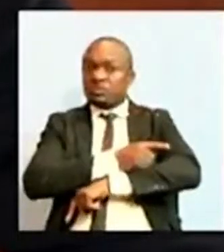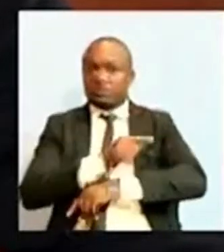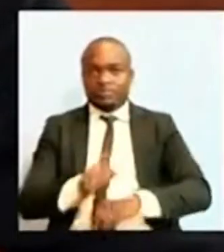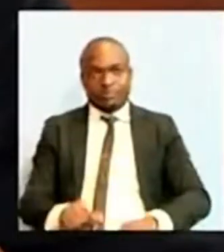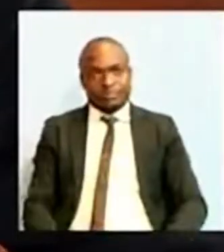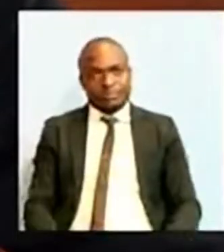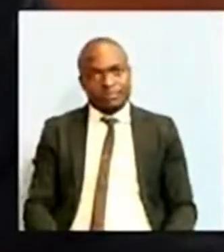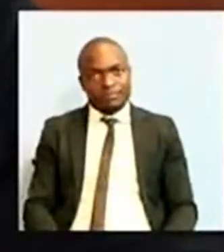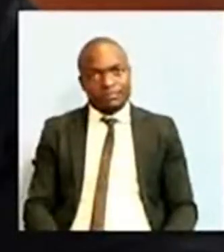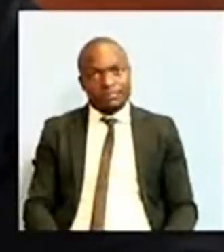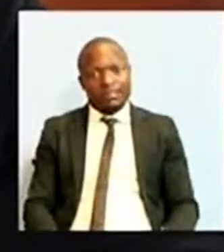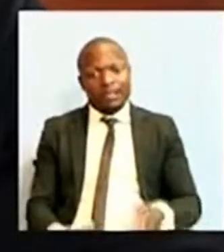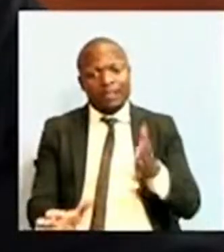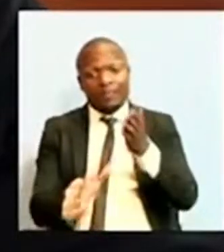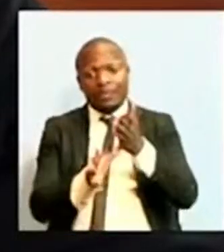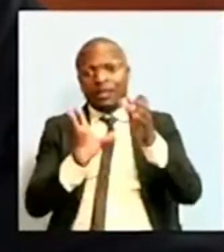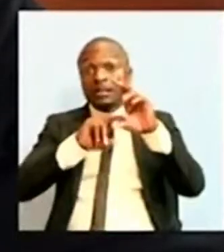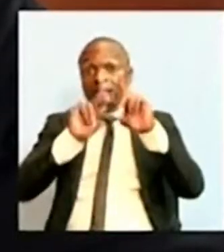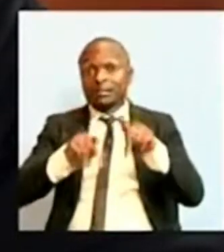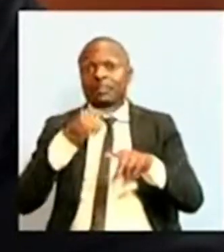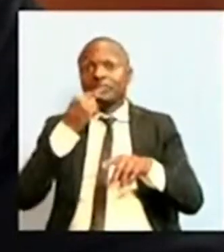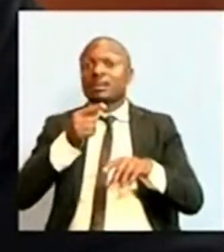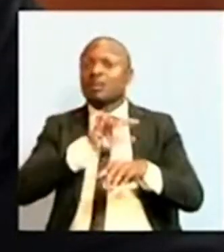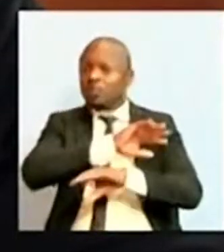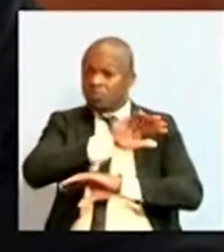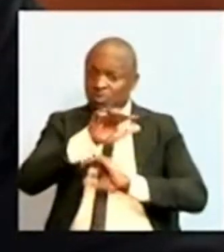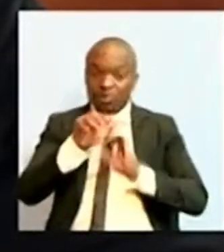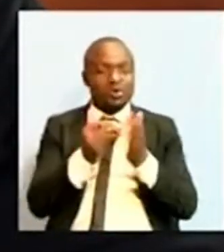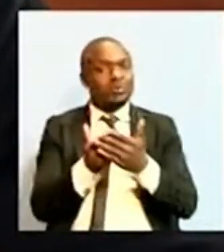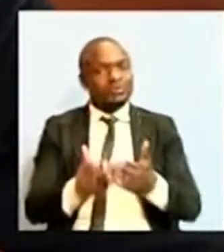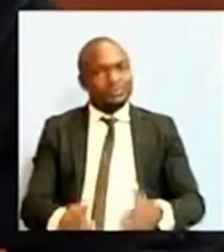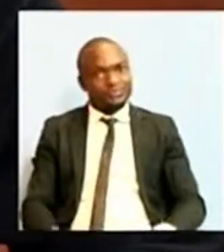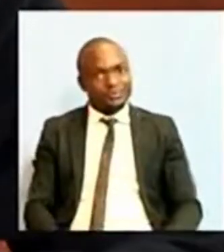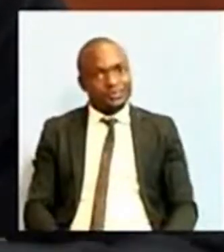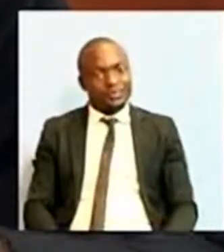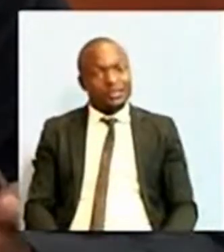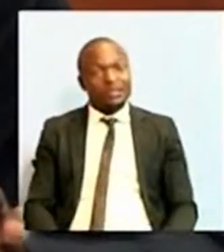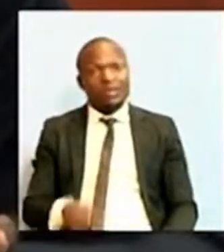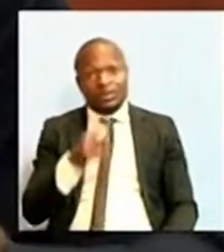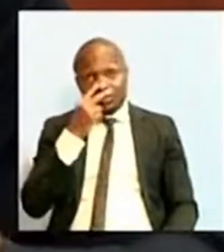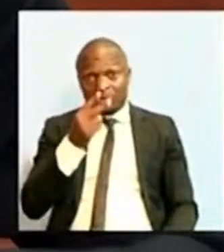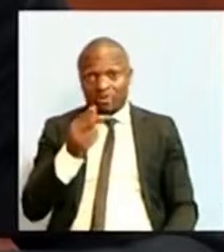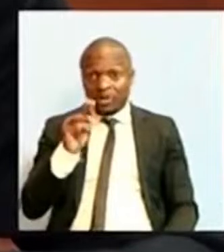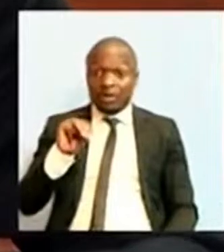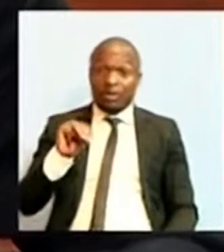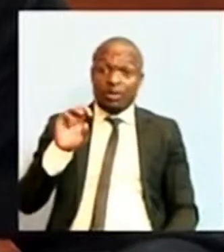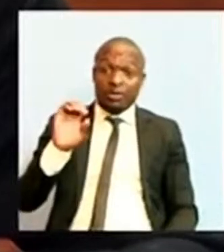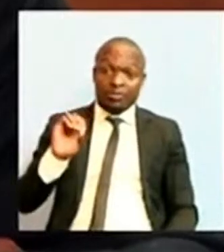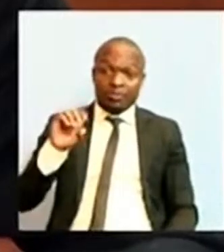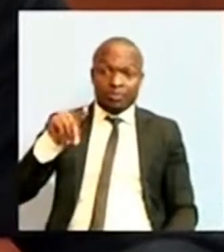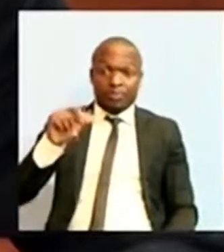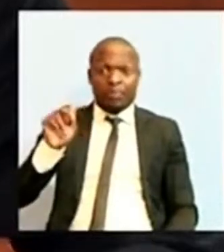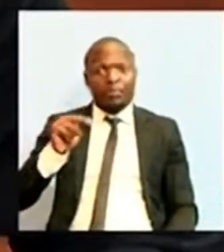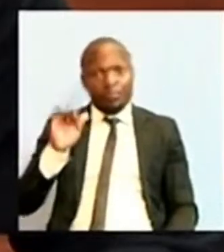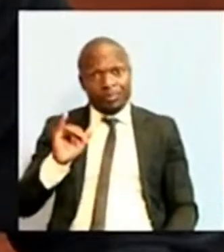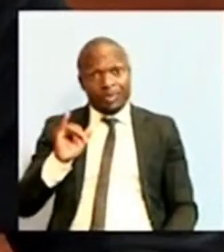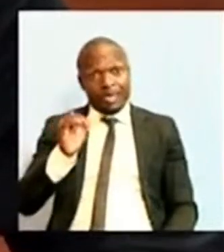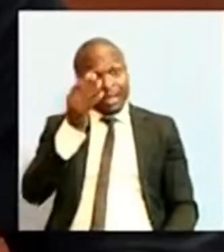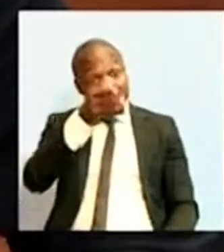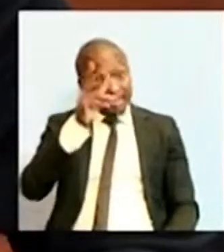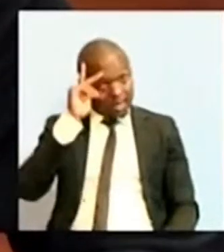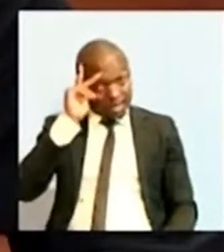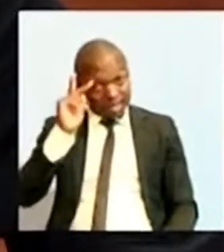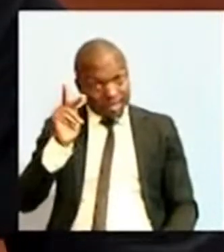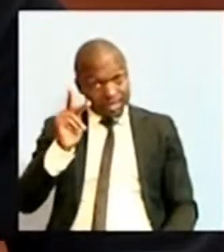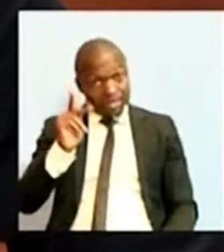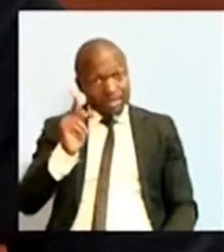The Vice Chair has said it all. You've seen Mupani in Kitwe. I should think you are